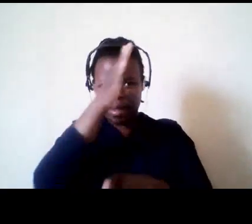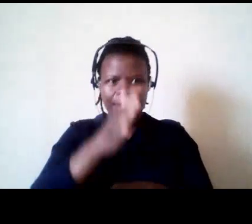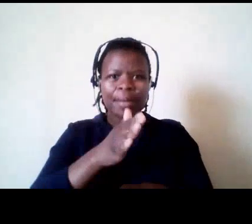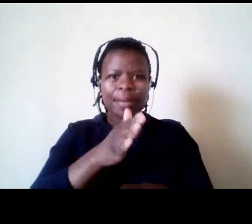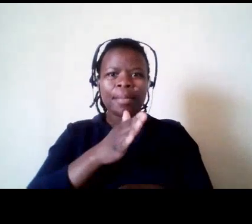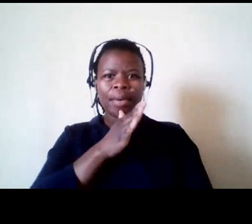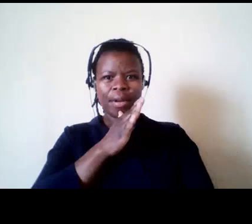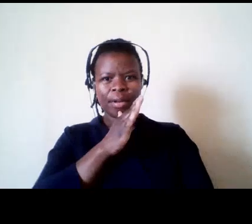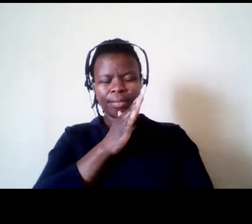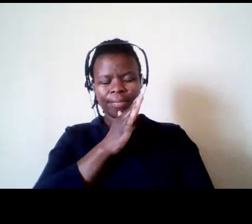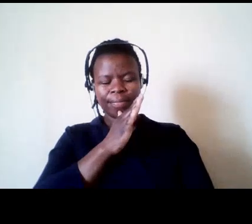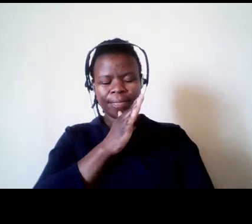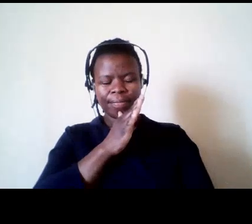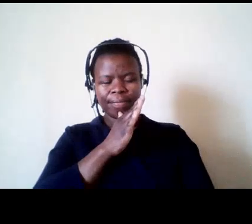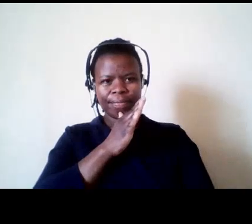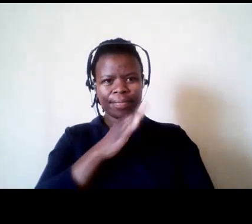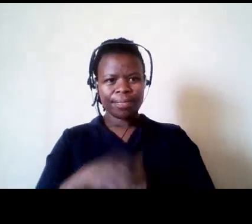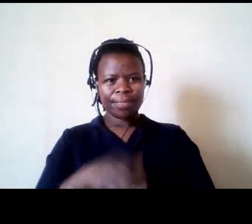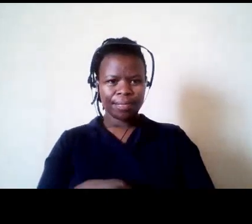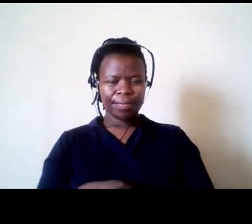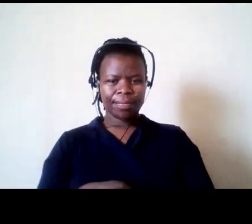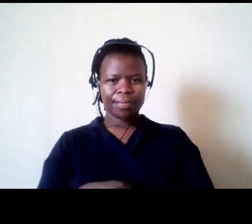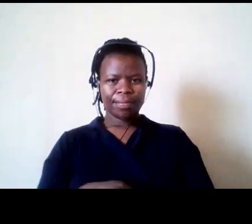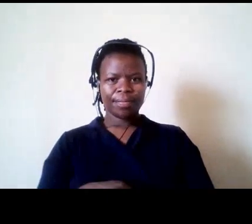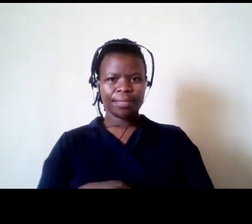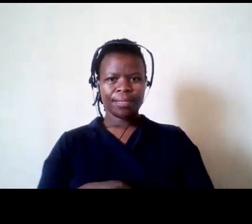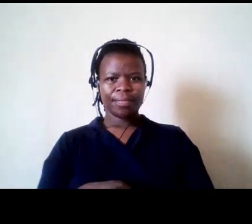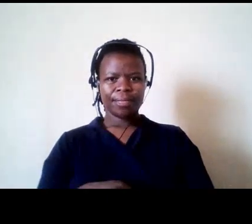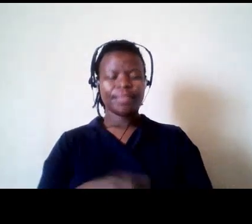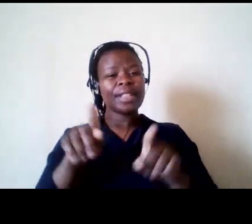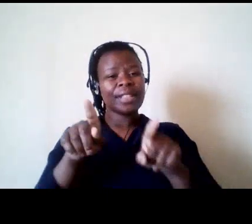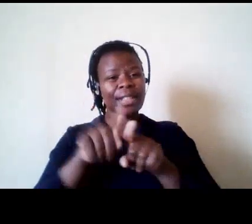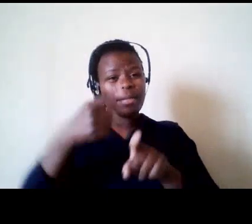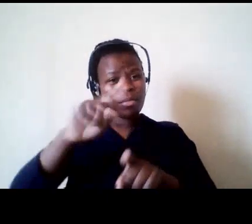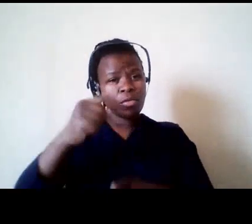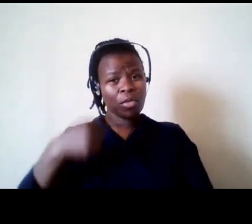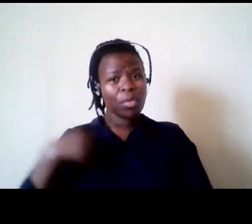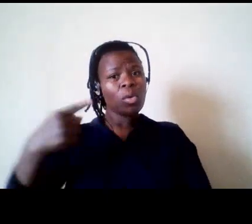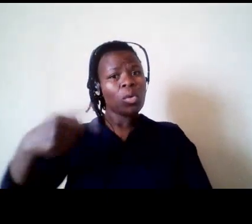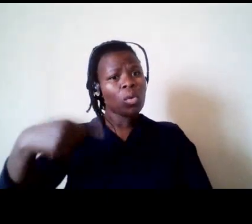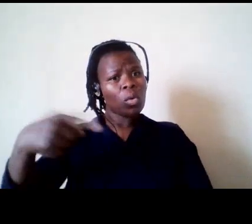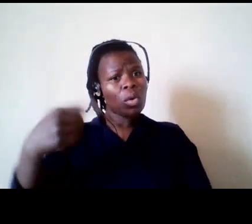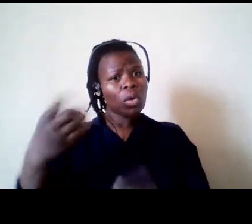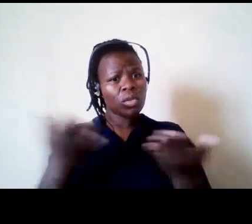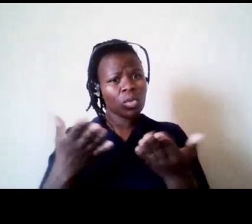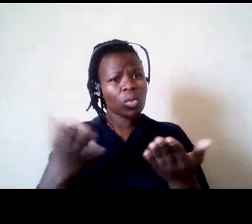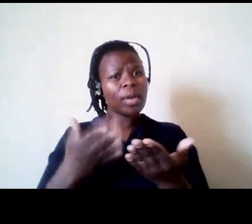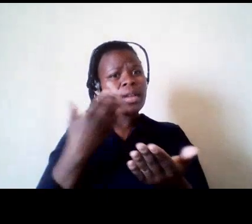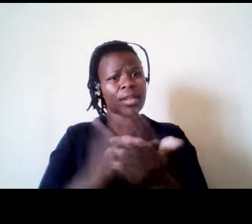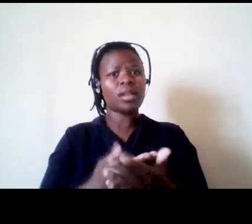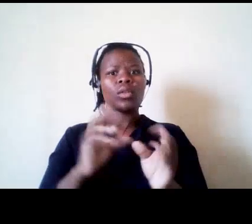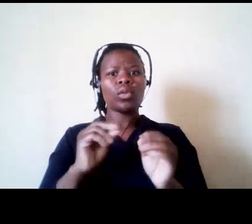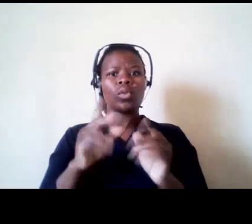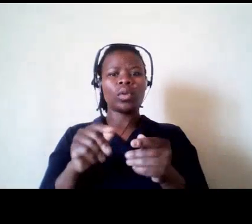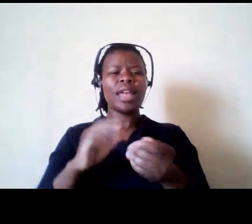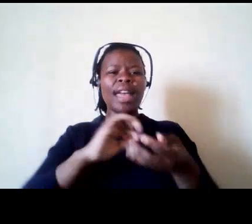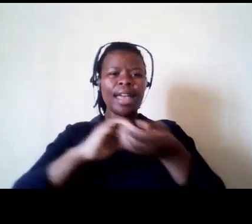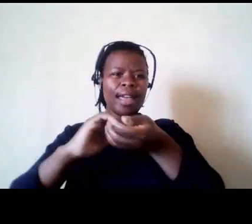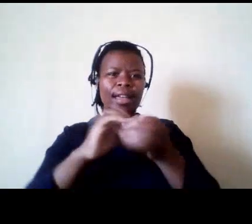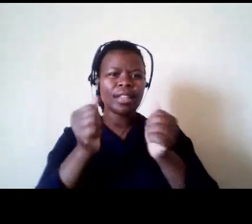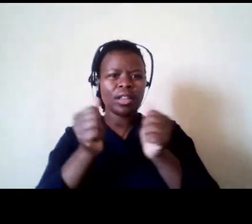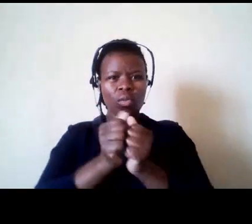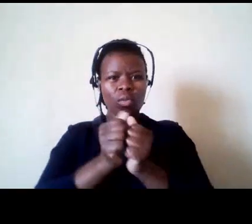why the emphasis for me is always on engaging with the caregiver and the parent, because